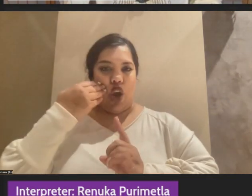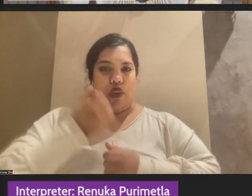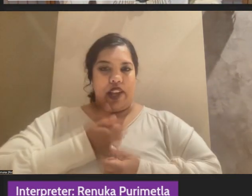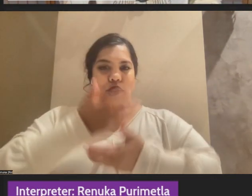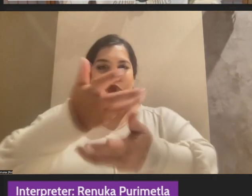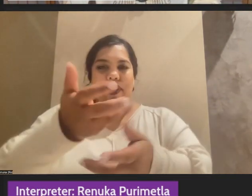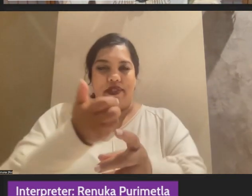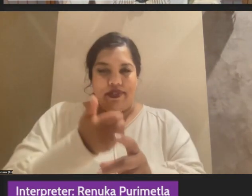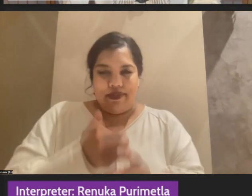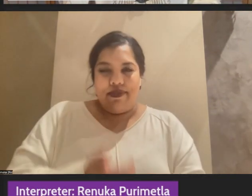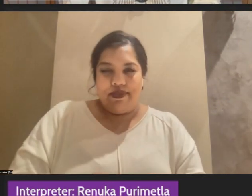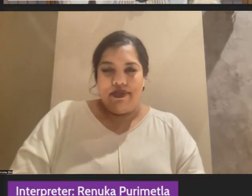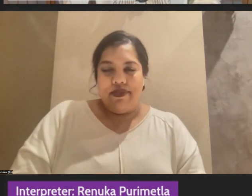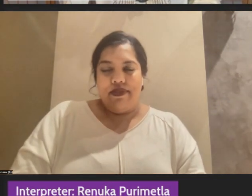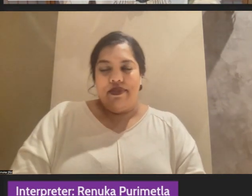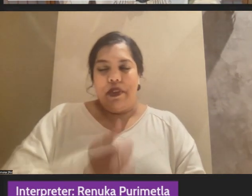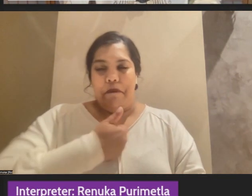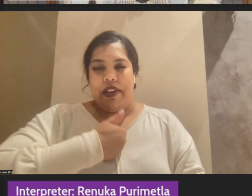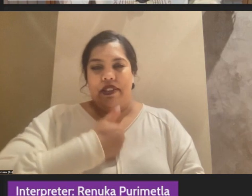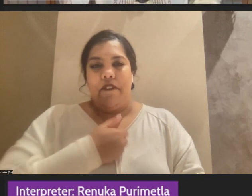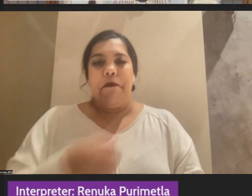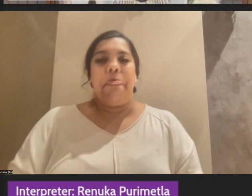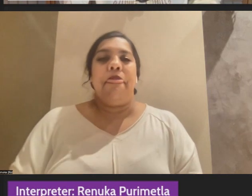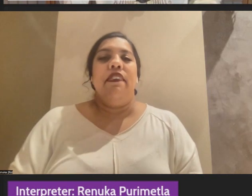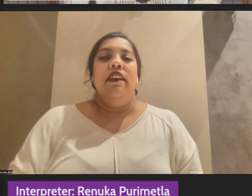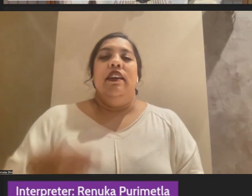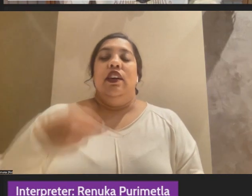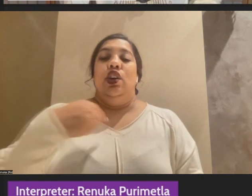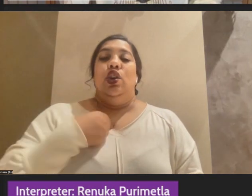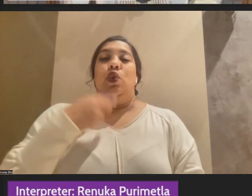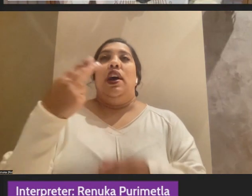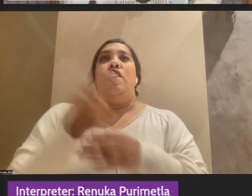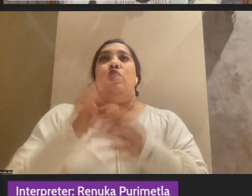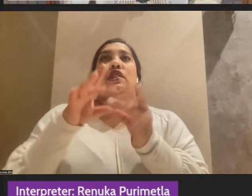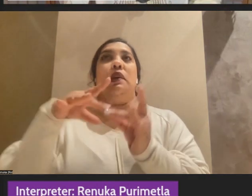Am I using spirit as an accessory,